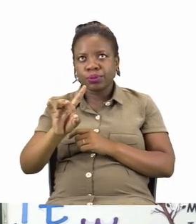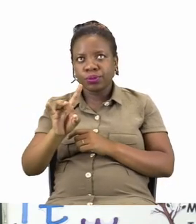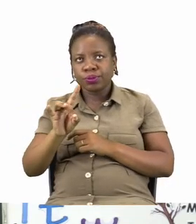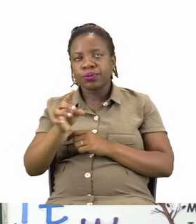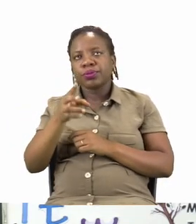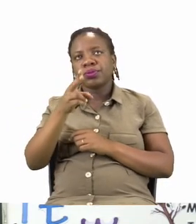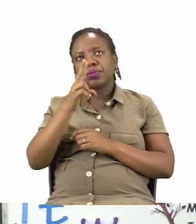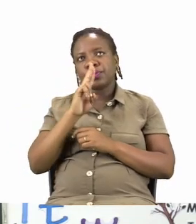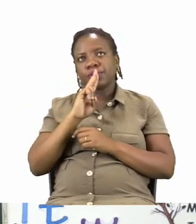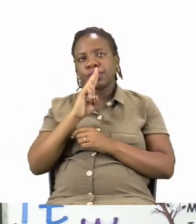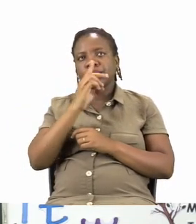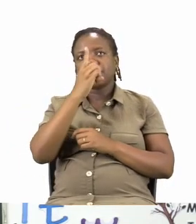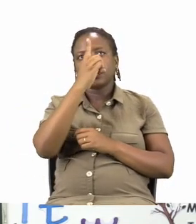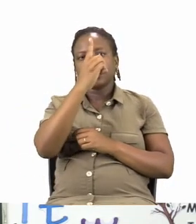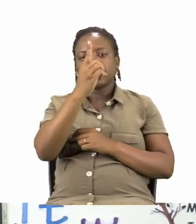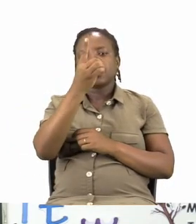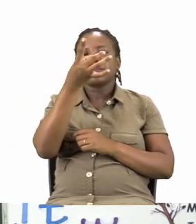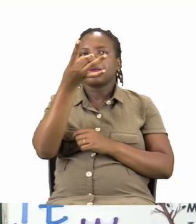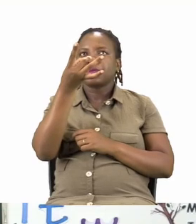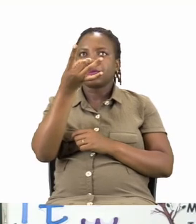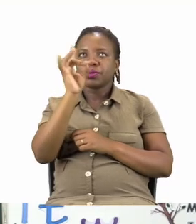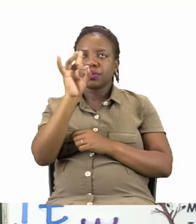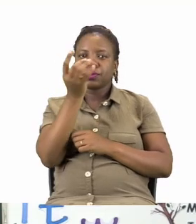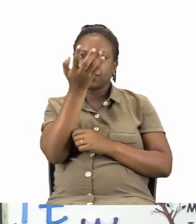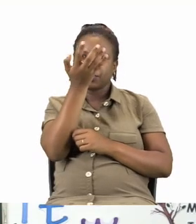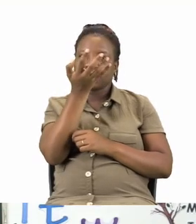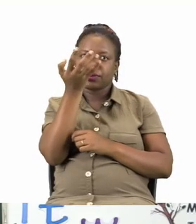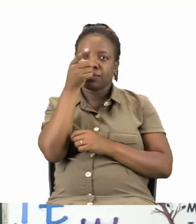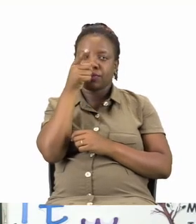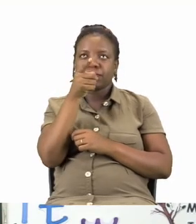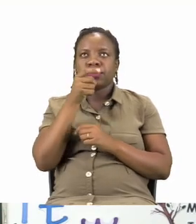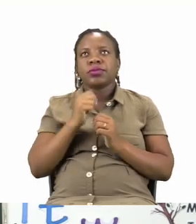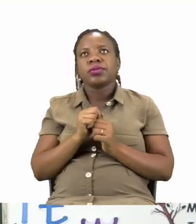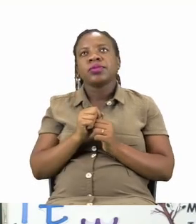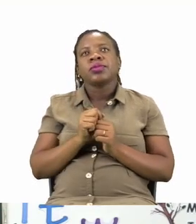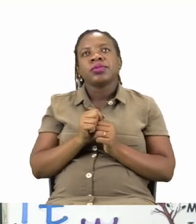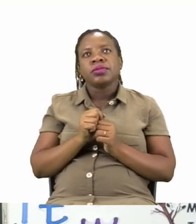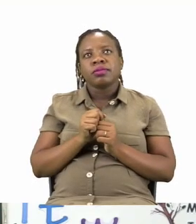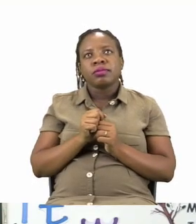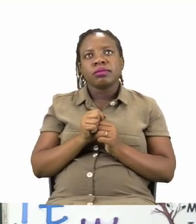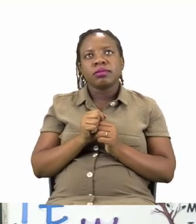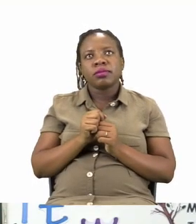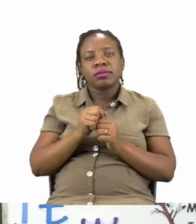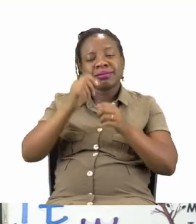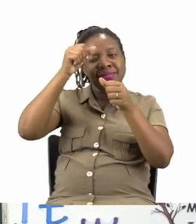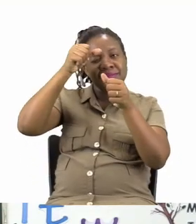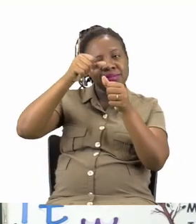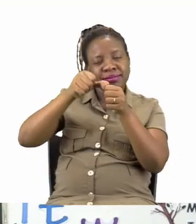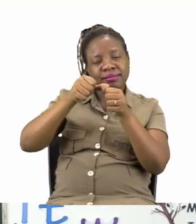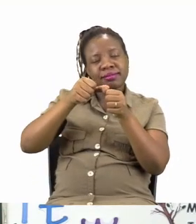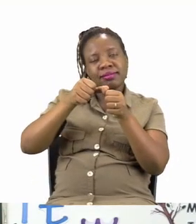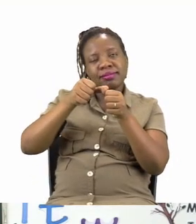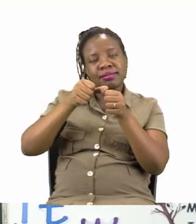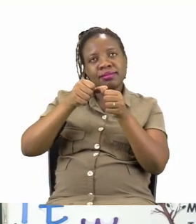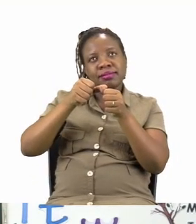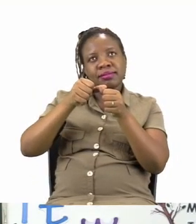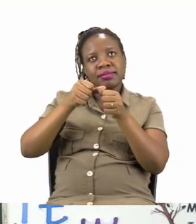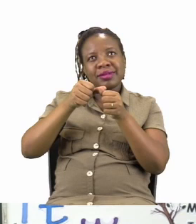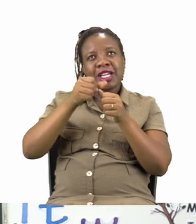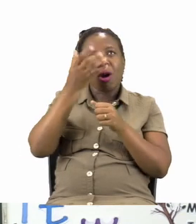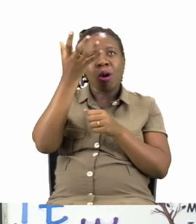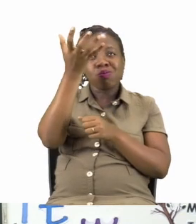18. All right. Now, everyone, remember the number in the cloud is